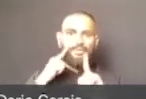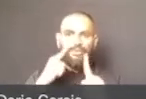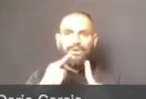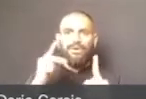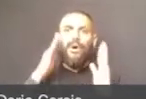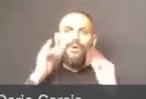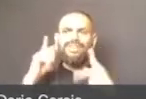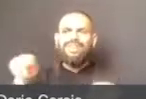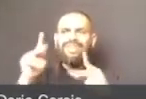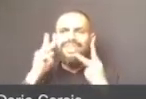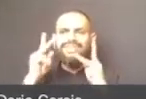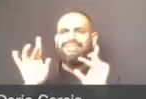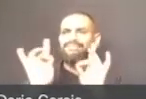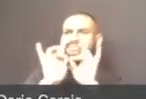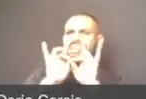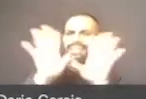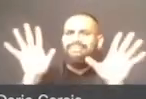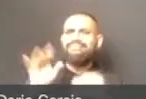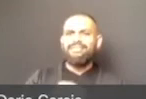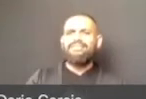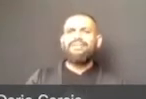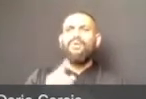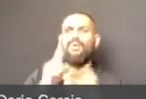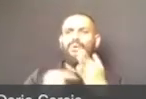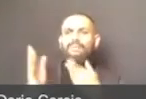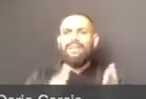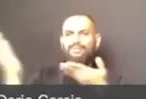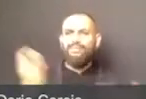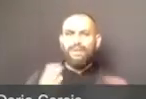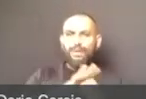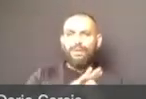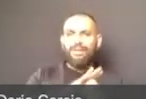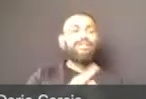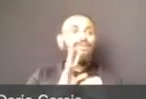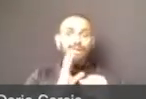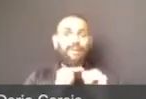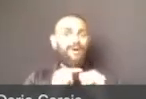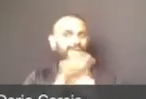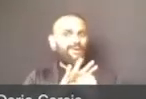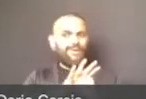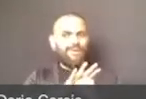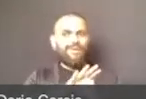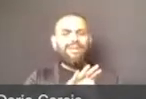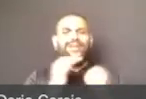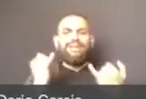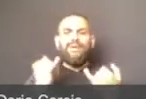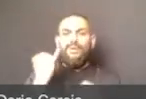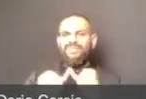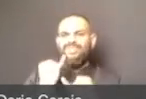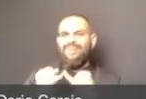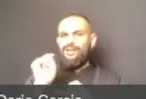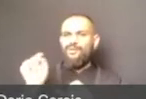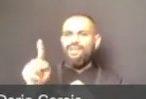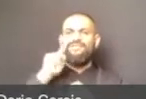transparency, what value we're working on bringing locally. So speaking of locally, one last question for you